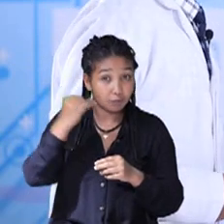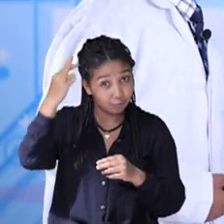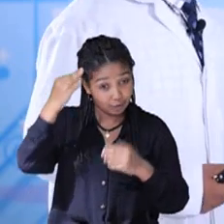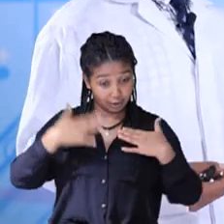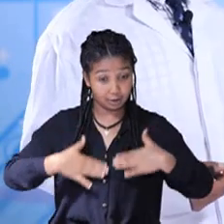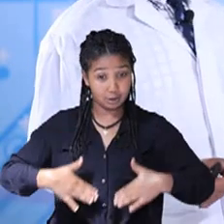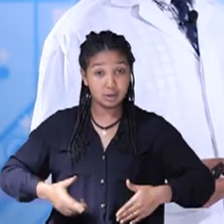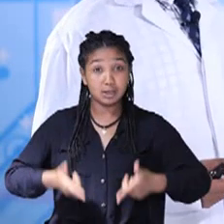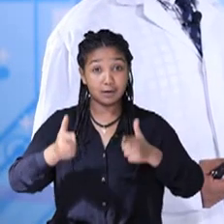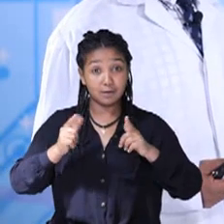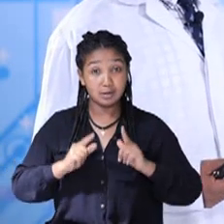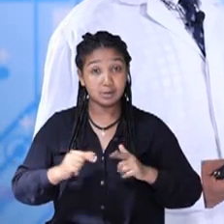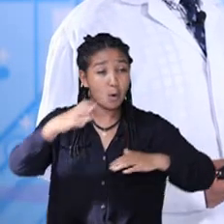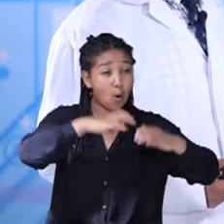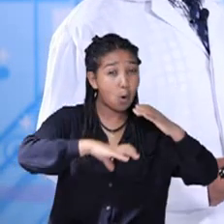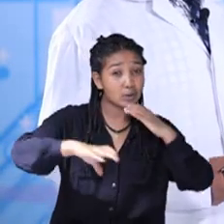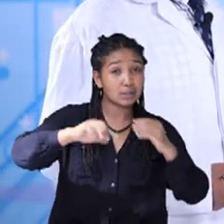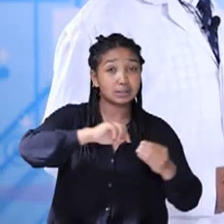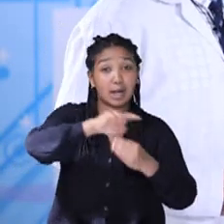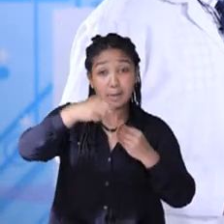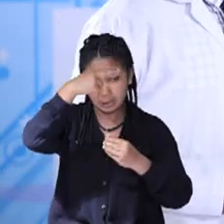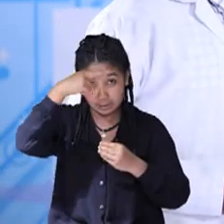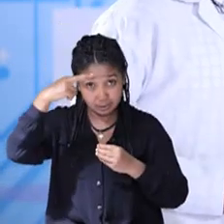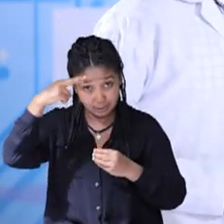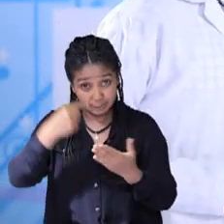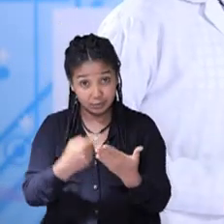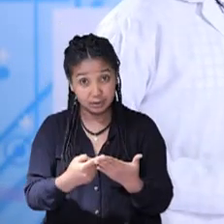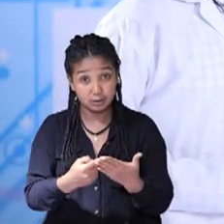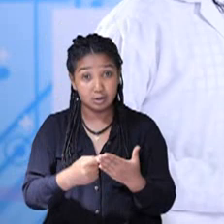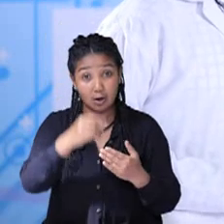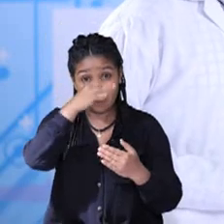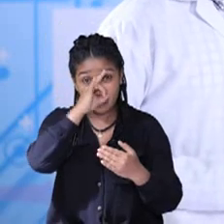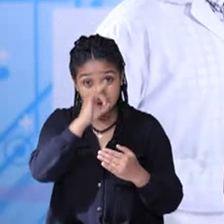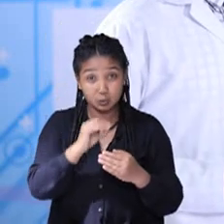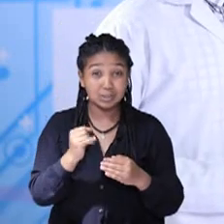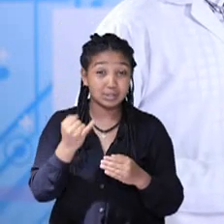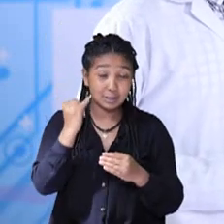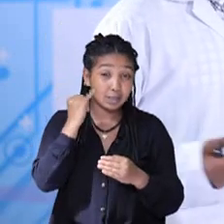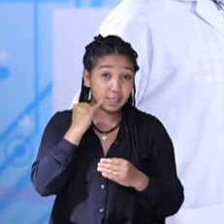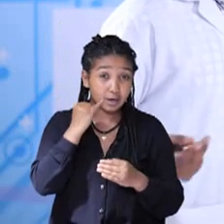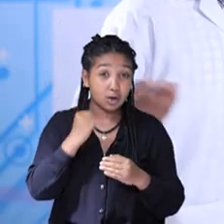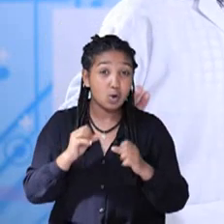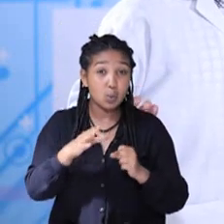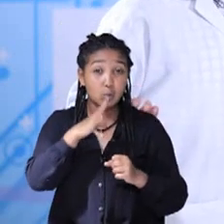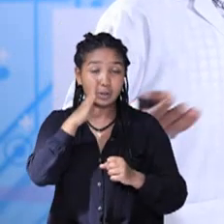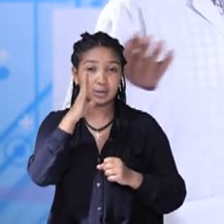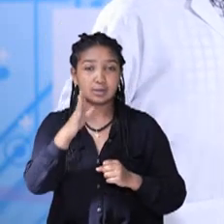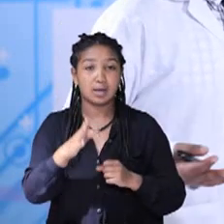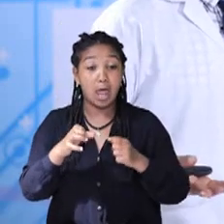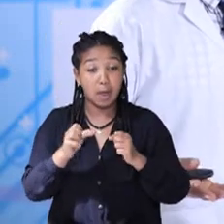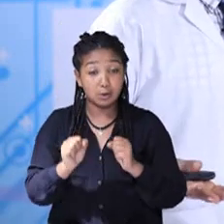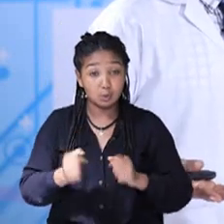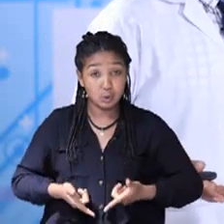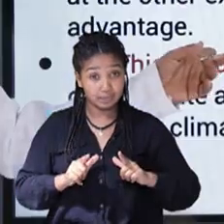live in a hotter climate. These foxes with thinner fur couldn't